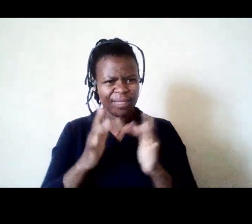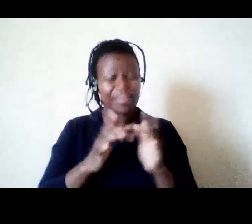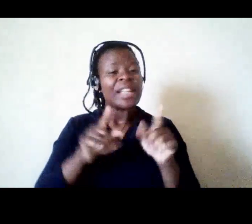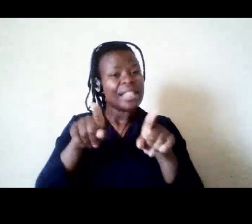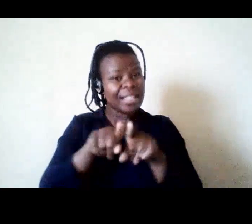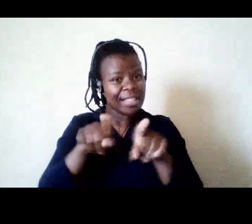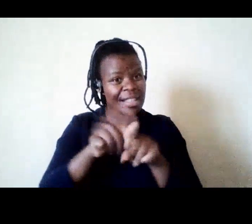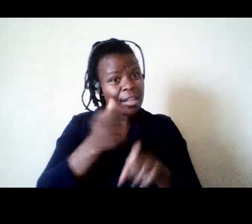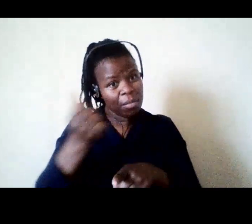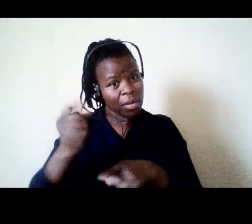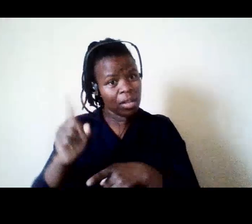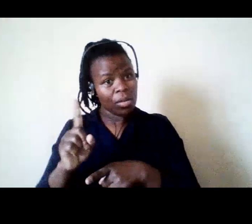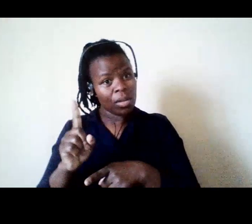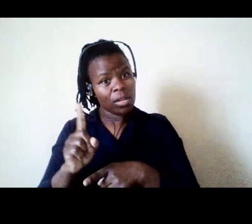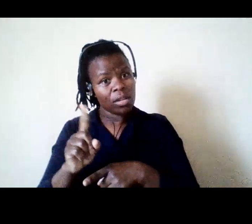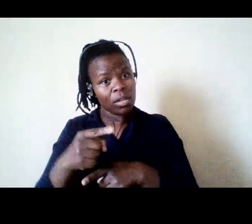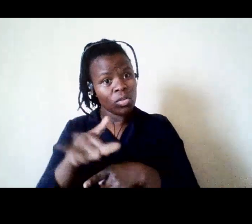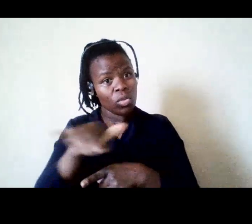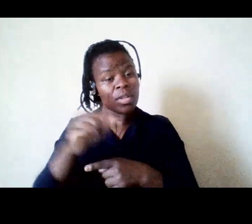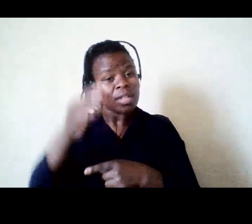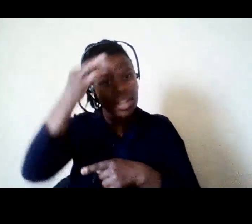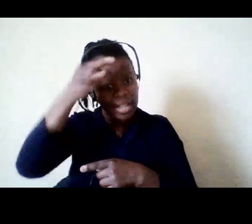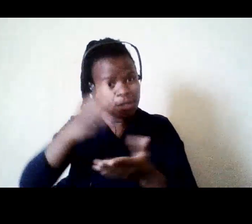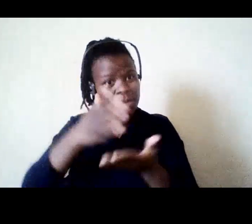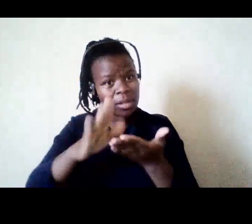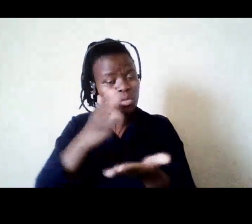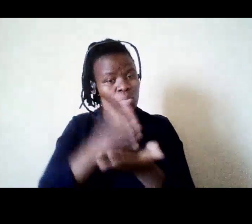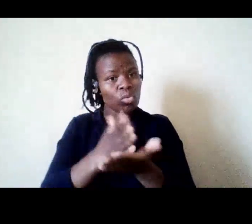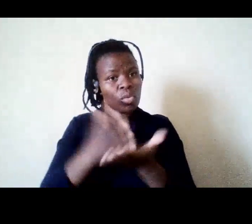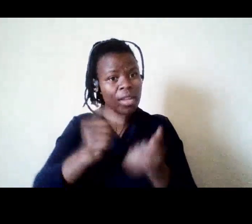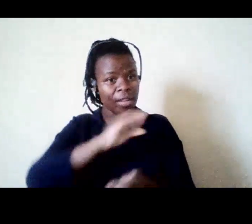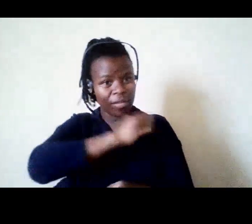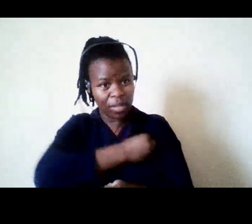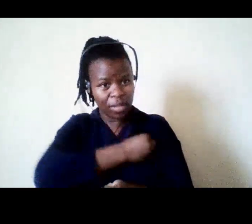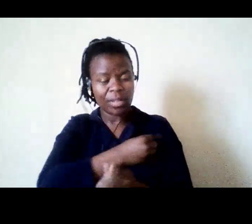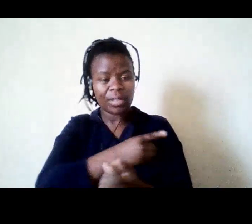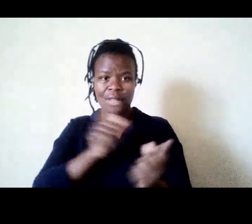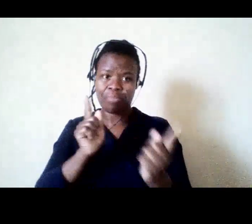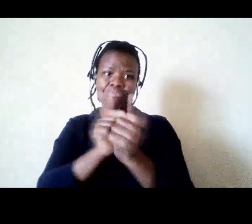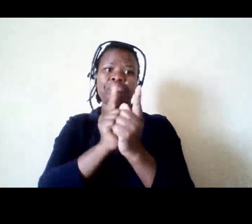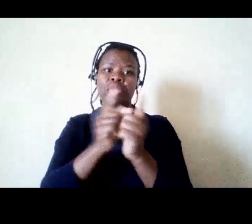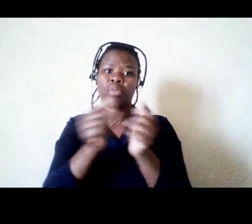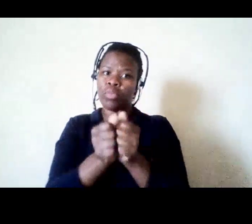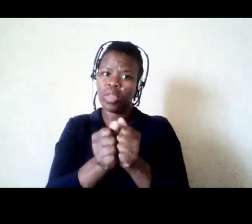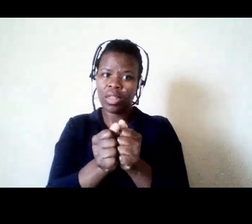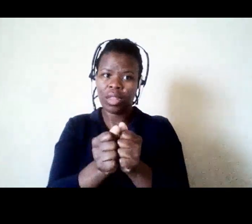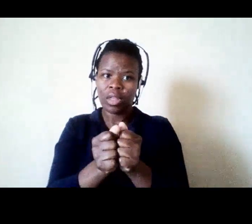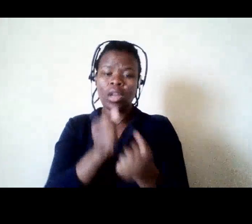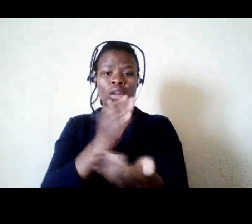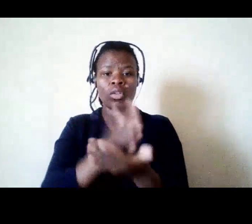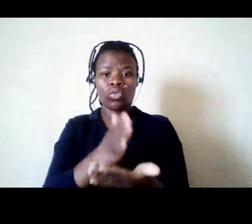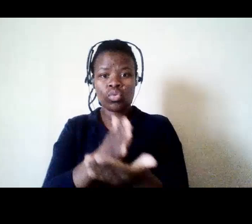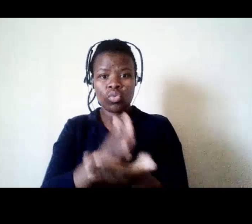government sector that we as people with disabilities, we are facing. And there are diversity,